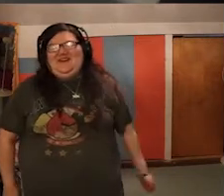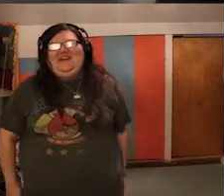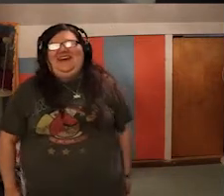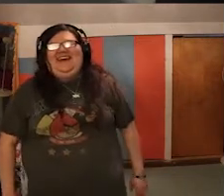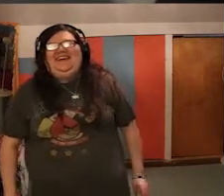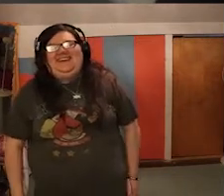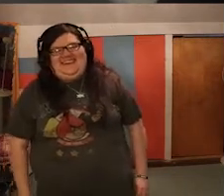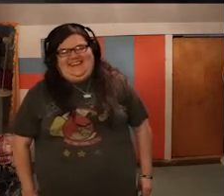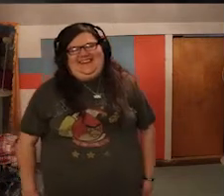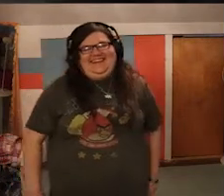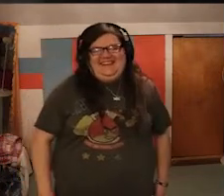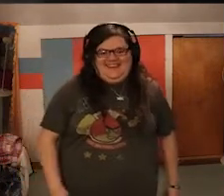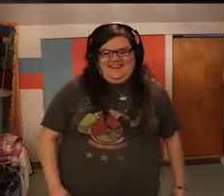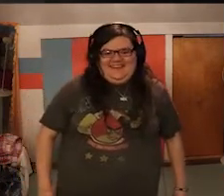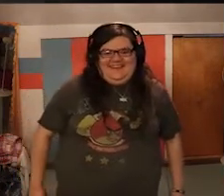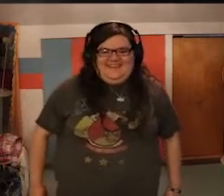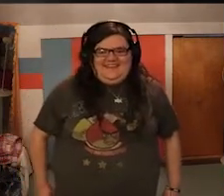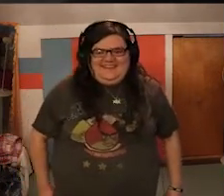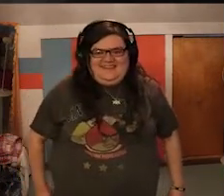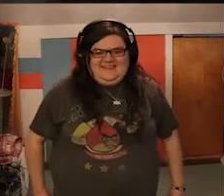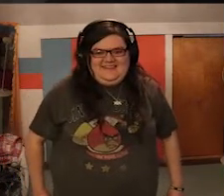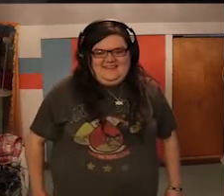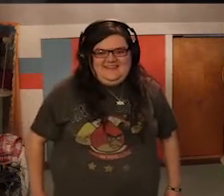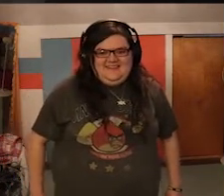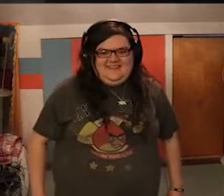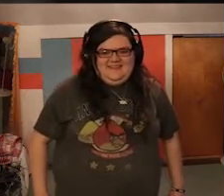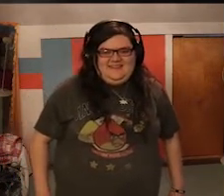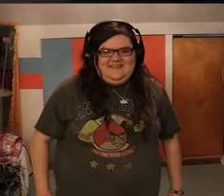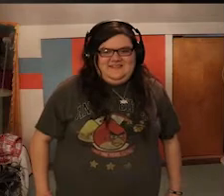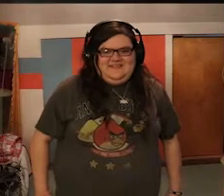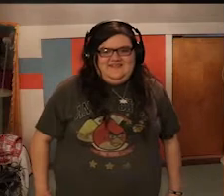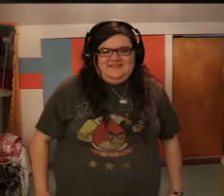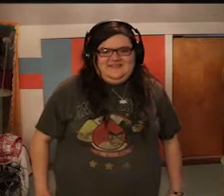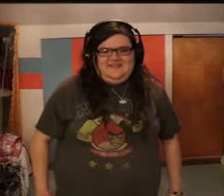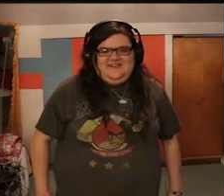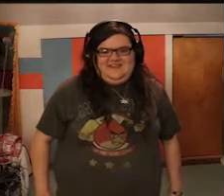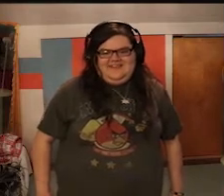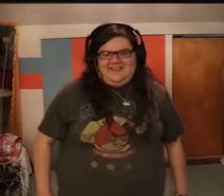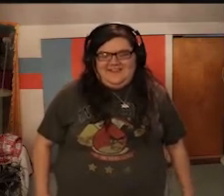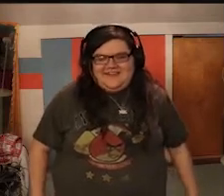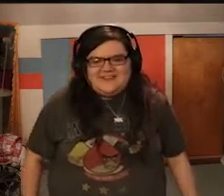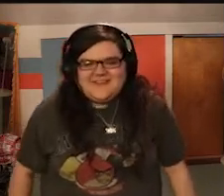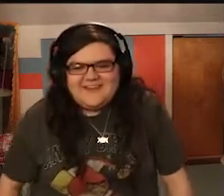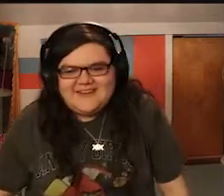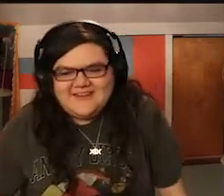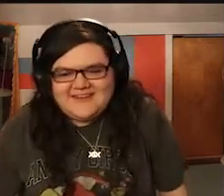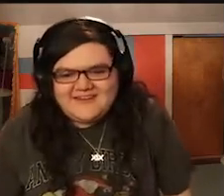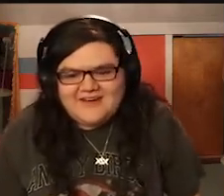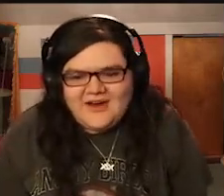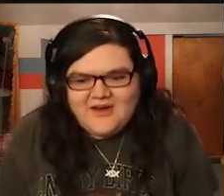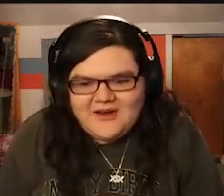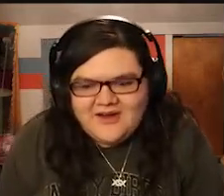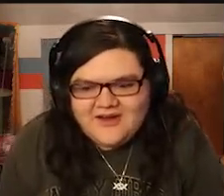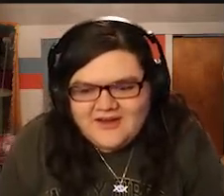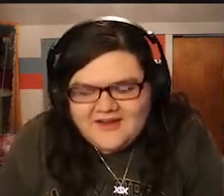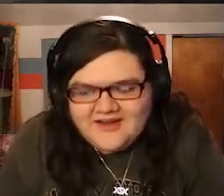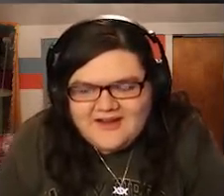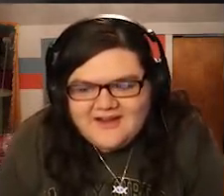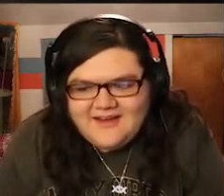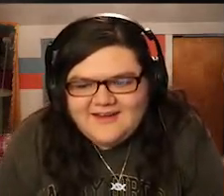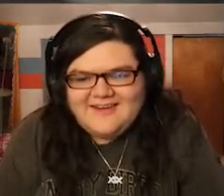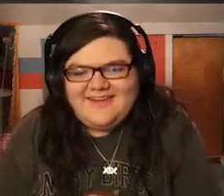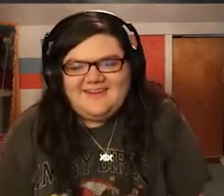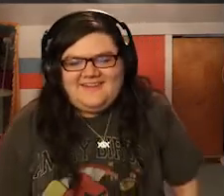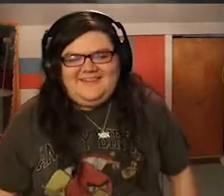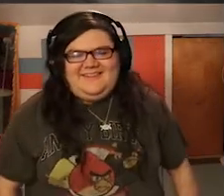A stripper red. I don't want to get this on my trousers. Well, then don't be stupid about it. Oh, yeah, gosh. Start with the middle nail. What's wrong with that? No,